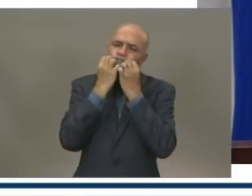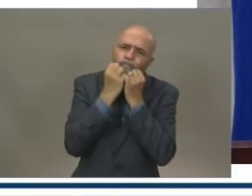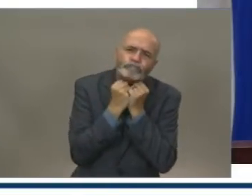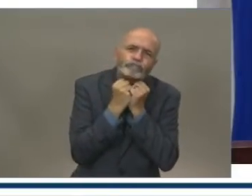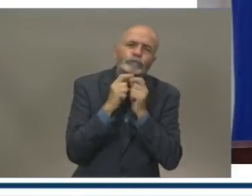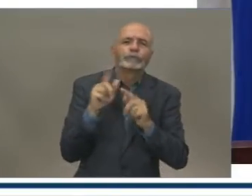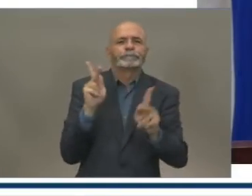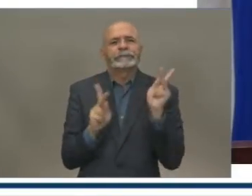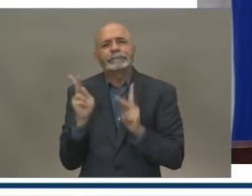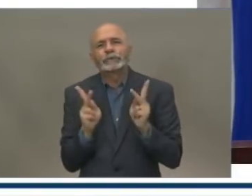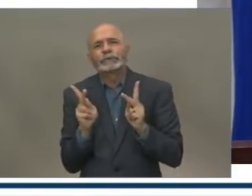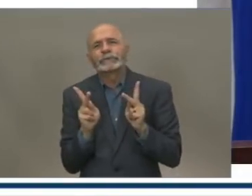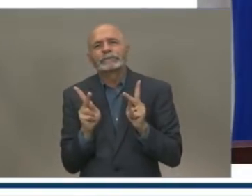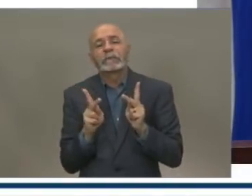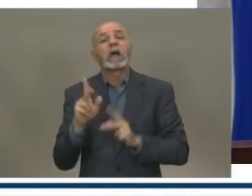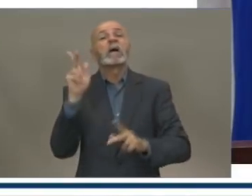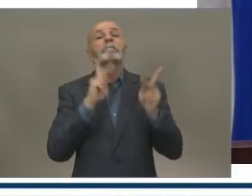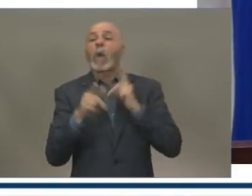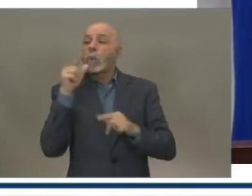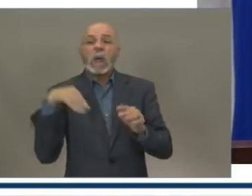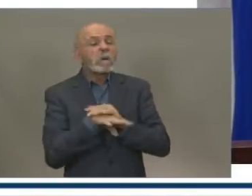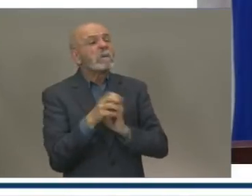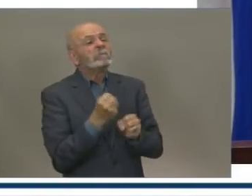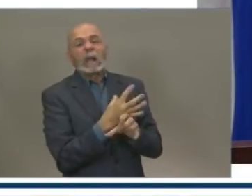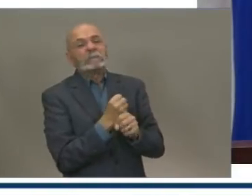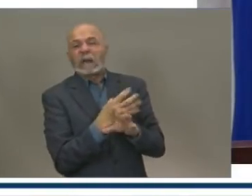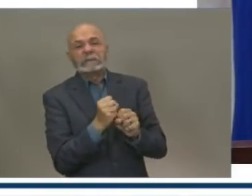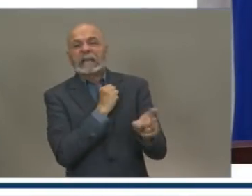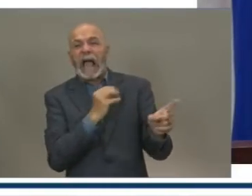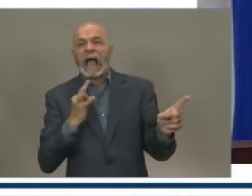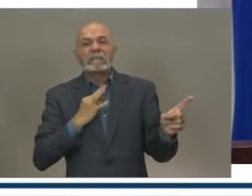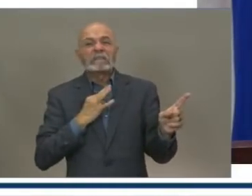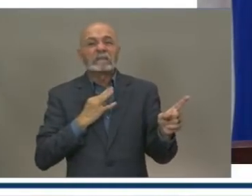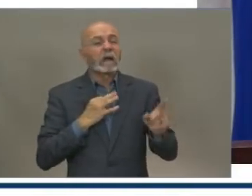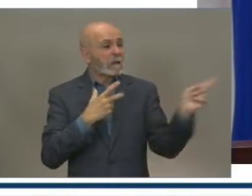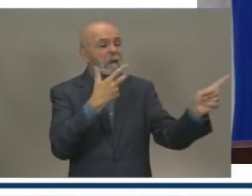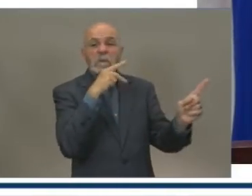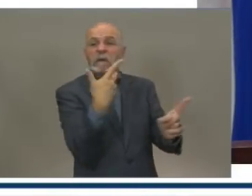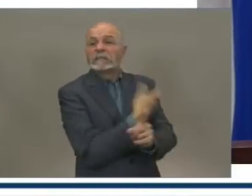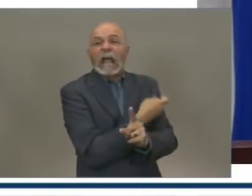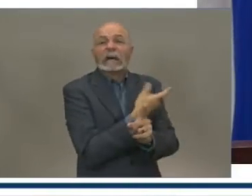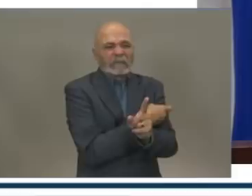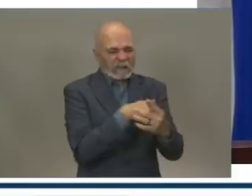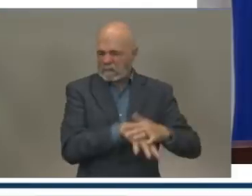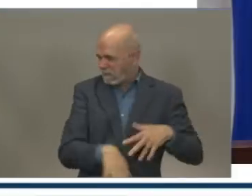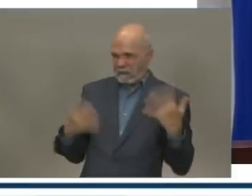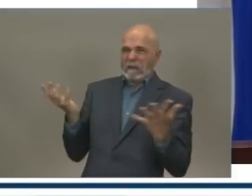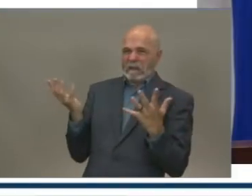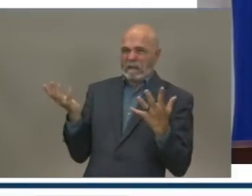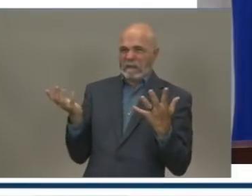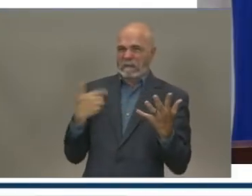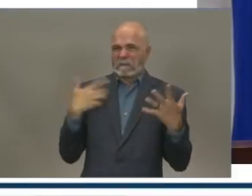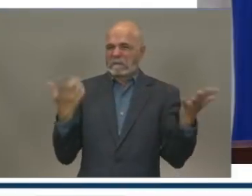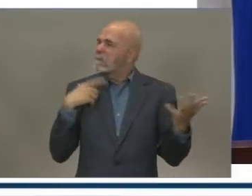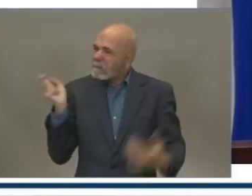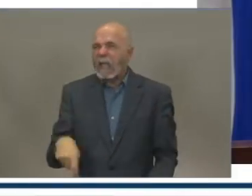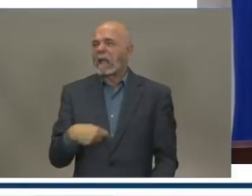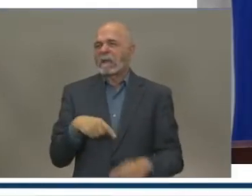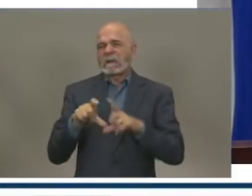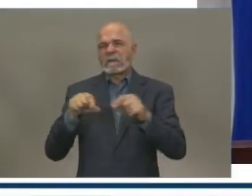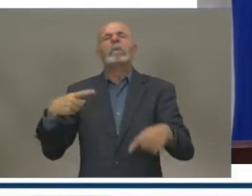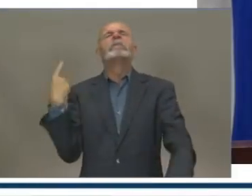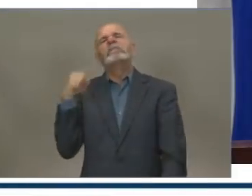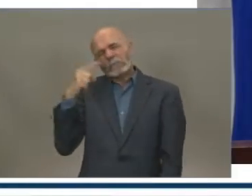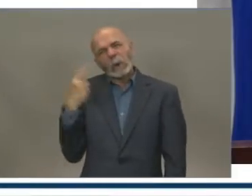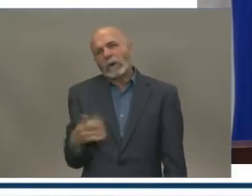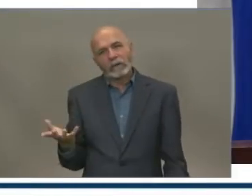verbally abusive to staff at vaccine outreach clinics, because the proof of vaccine policy, this is unacceptable and needs to